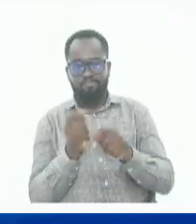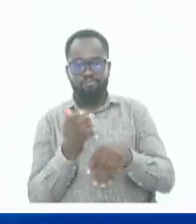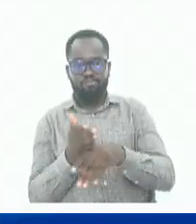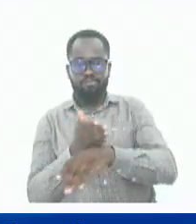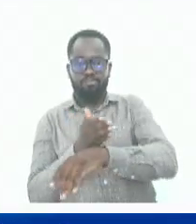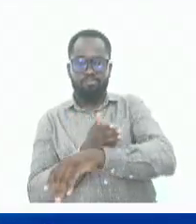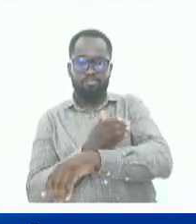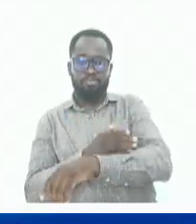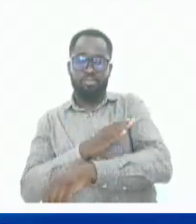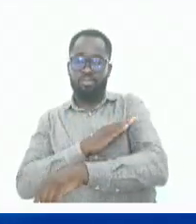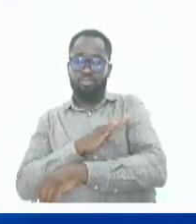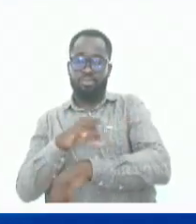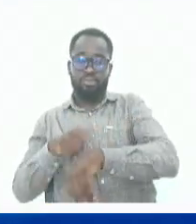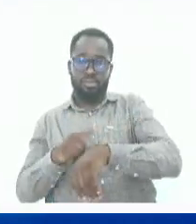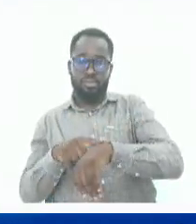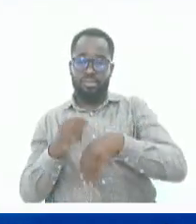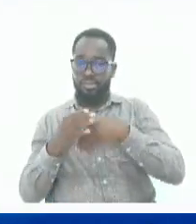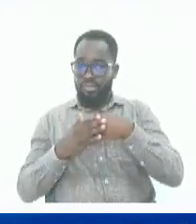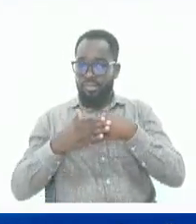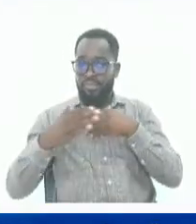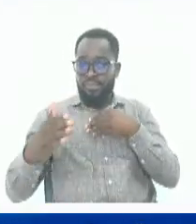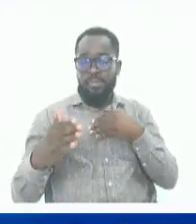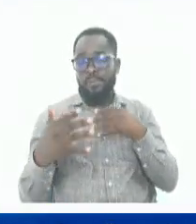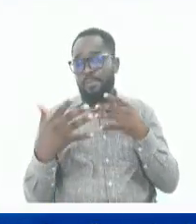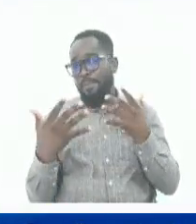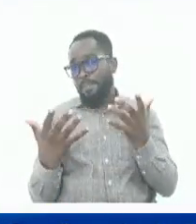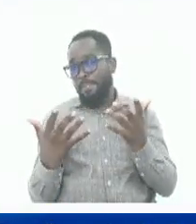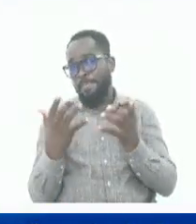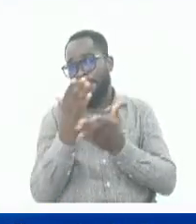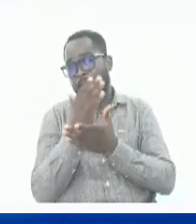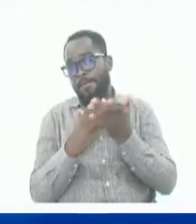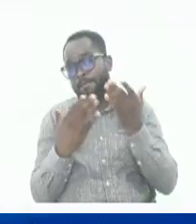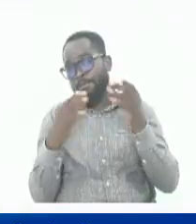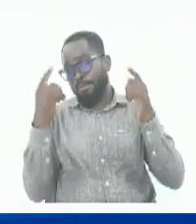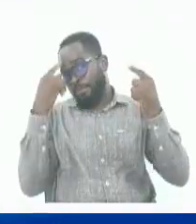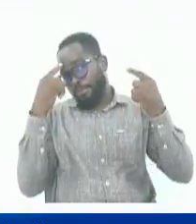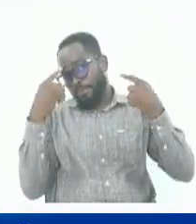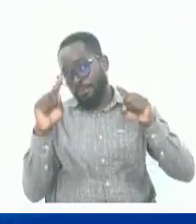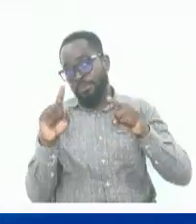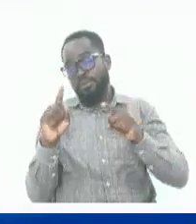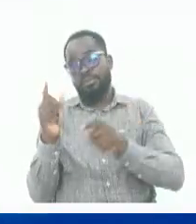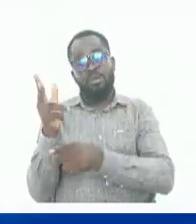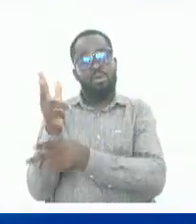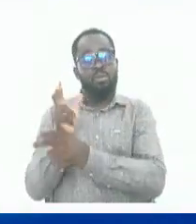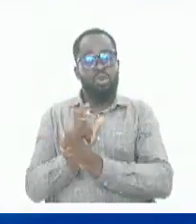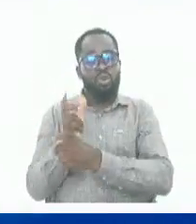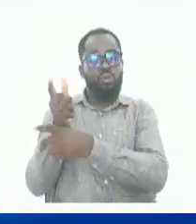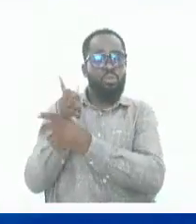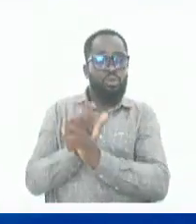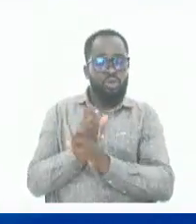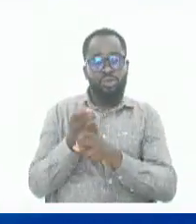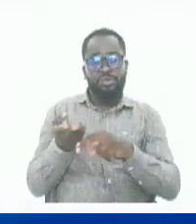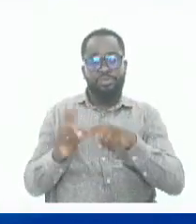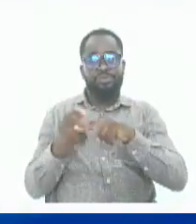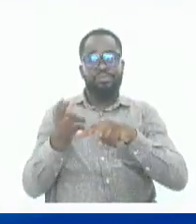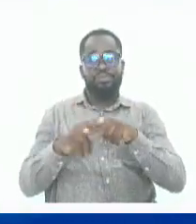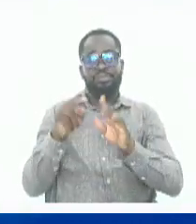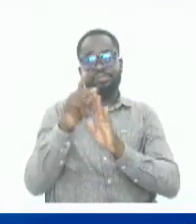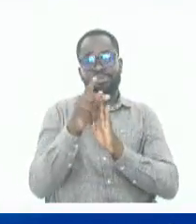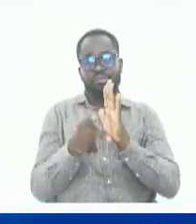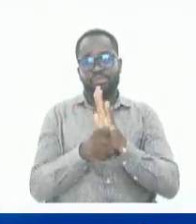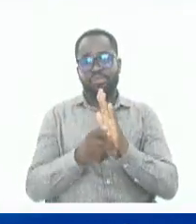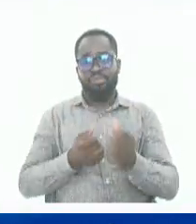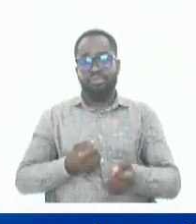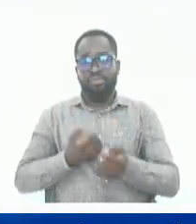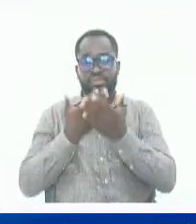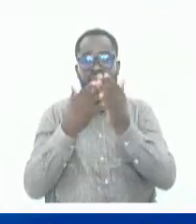investor confidence over time, near-term uncertainty around government borrowing, inflation, and policy